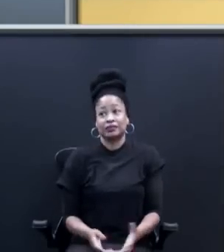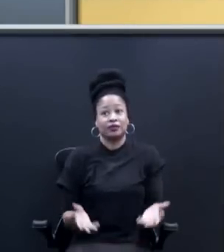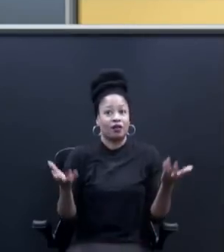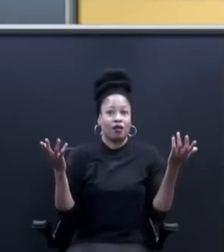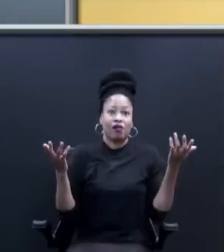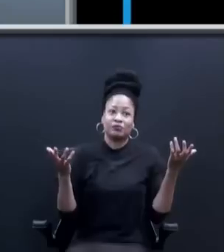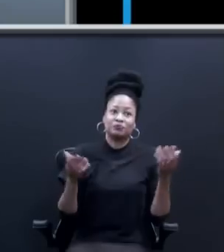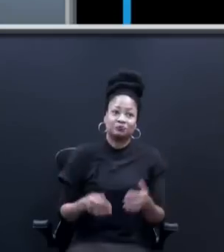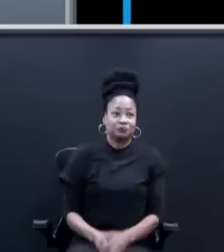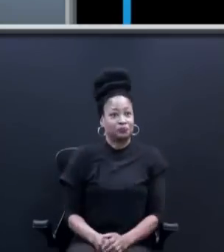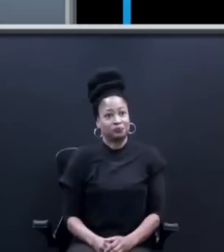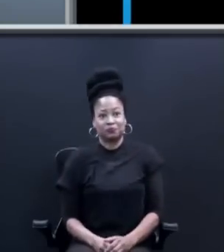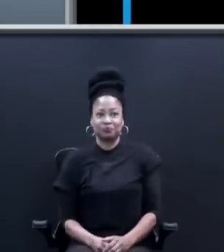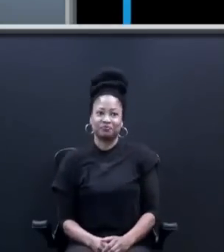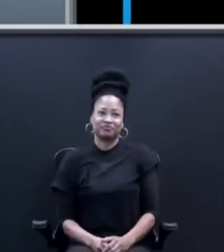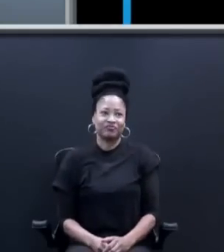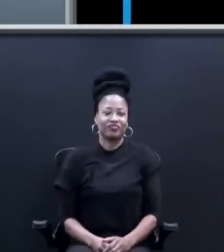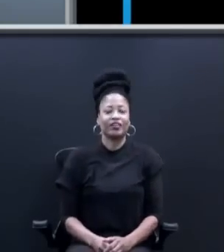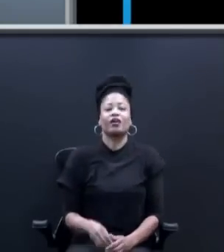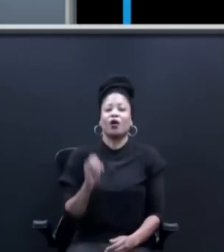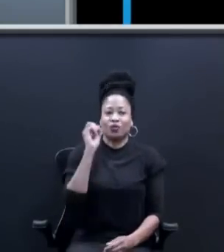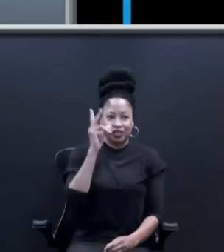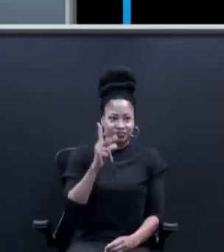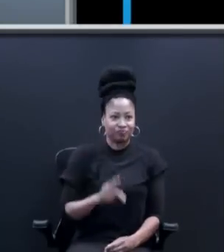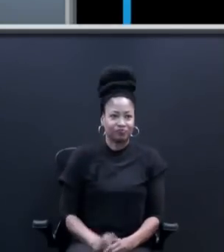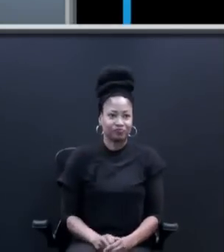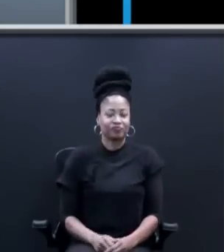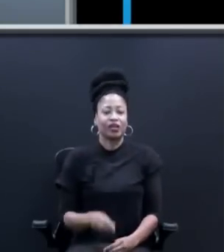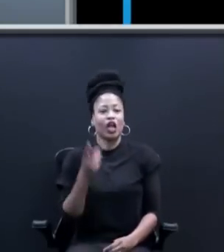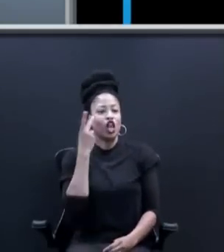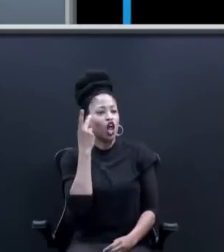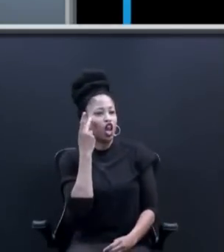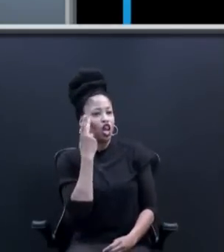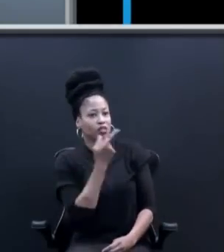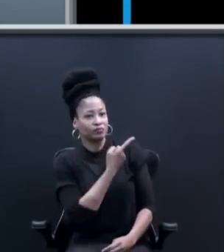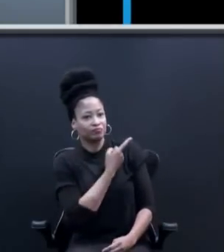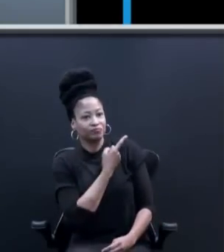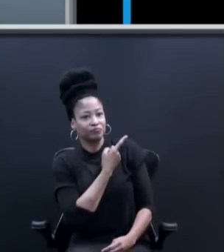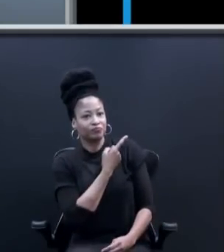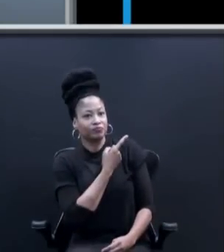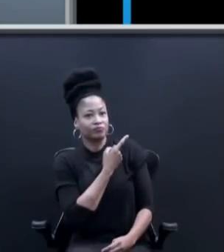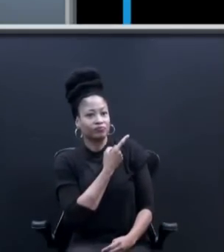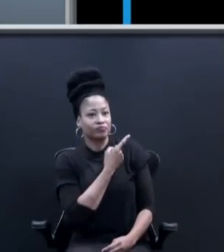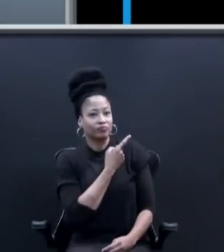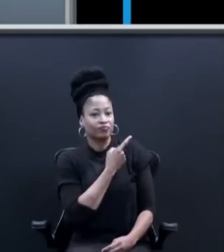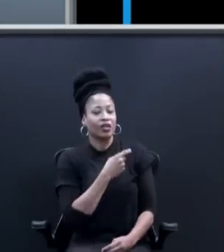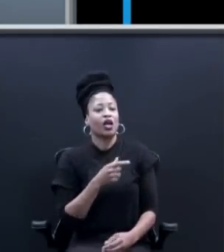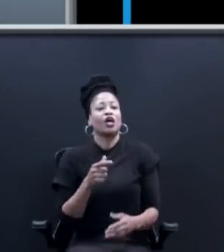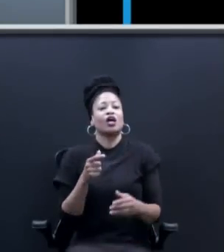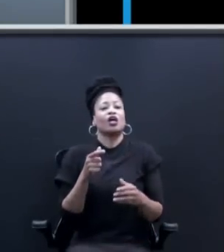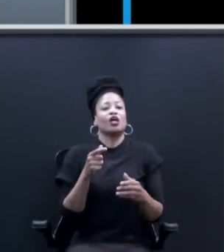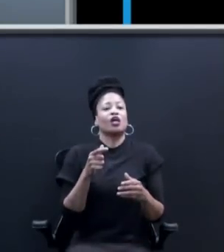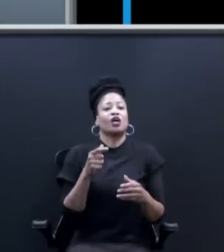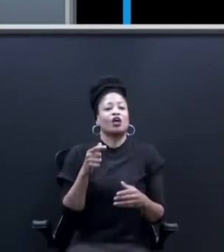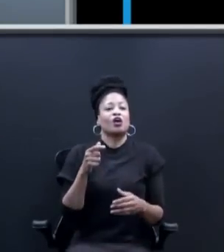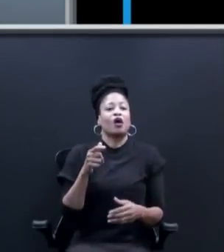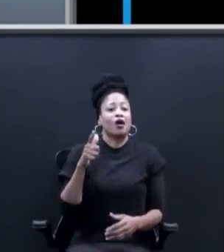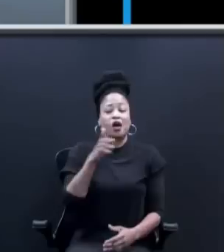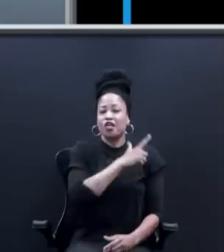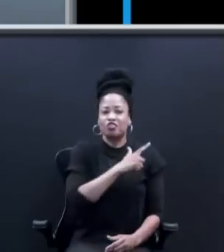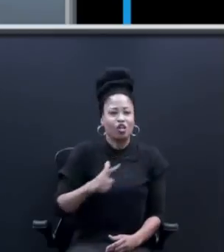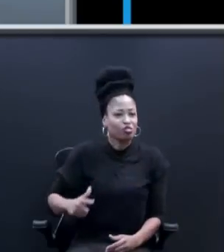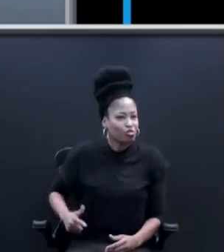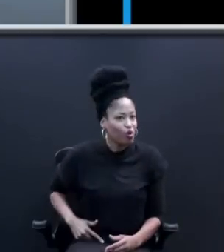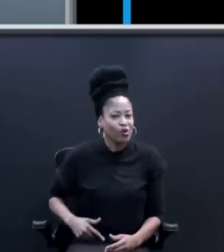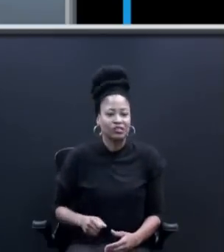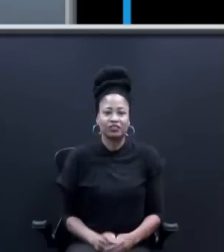Don't get it. All right. Now look at it now. The Lord have got this thing